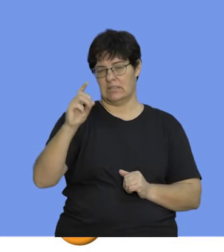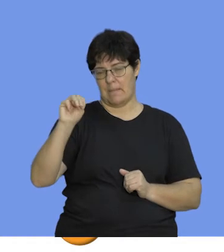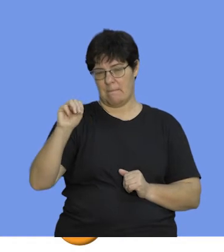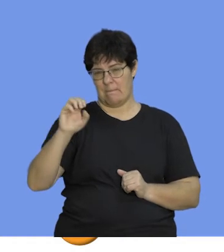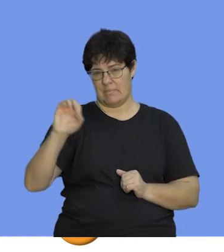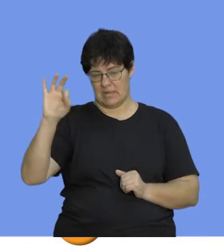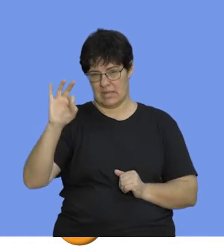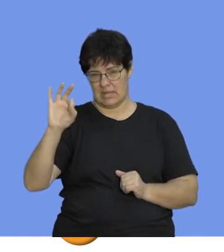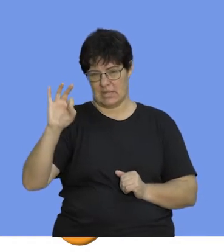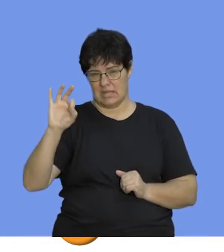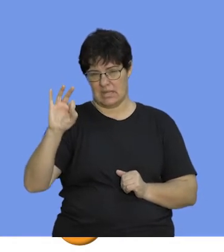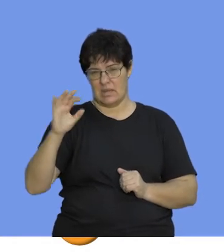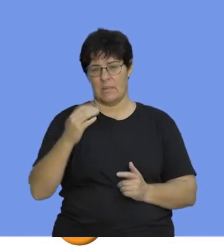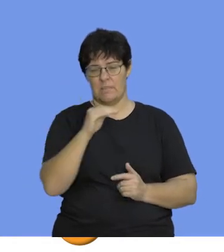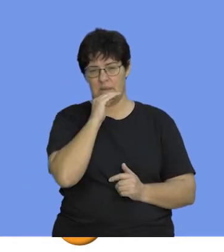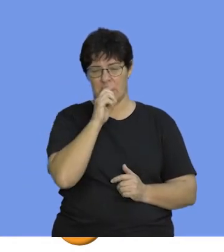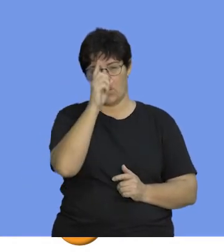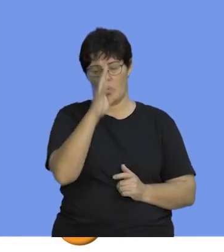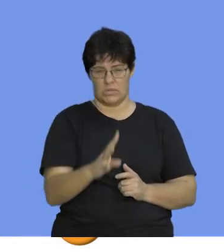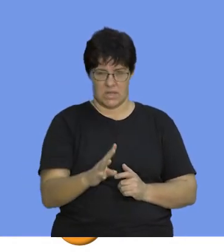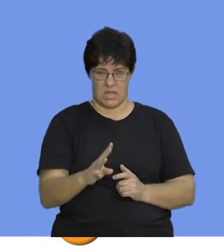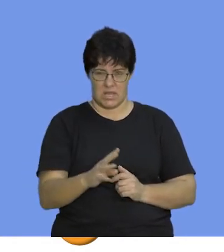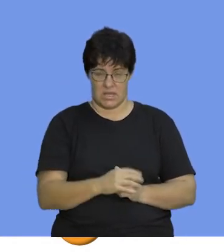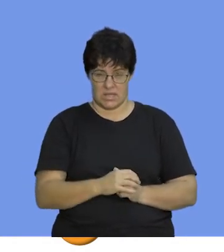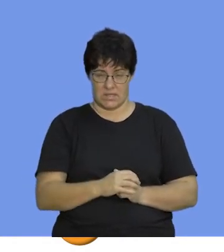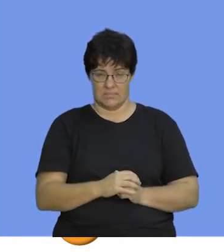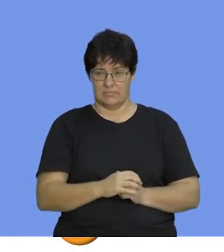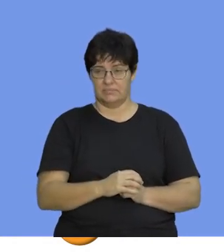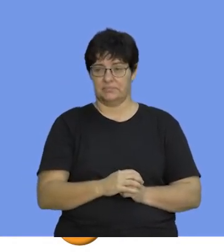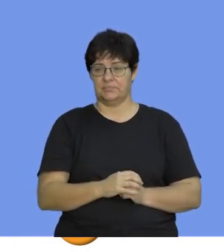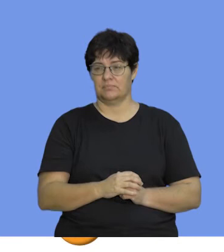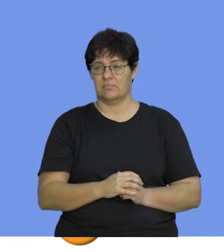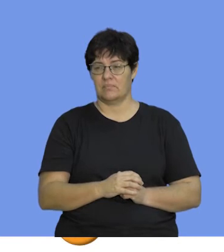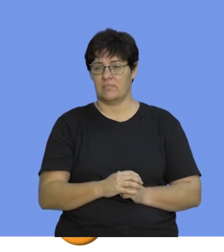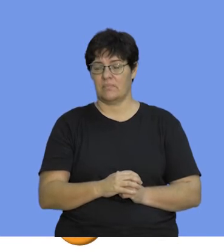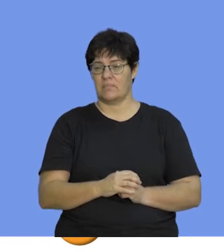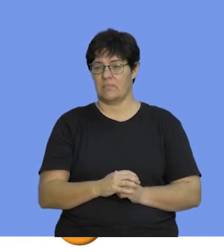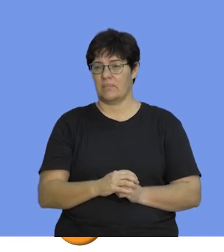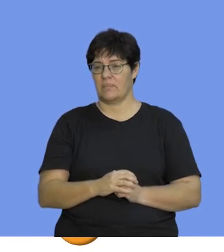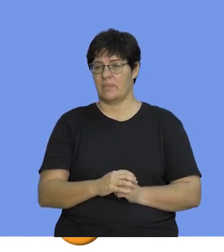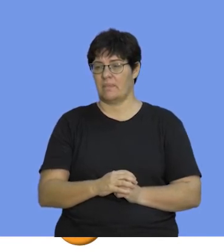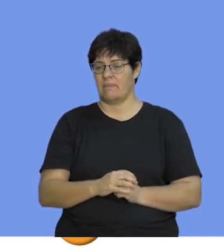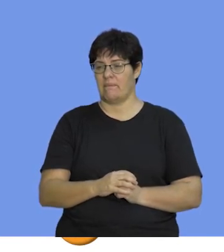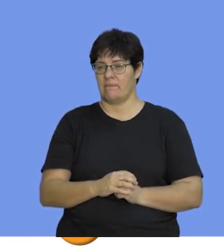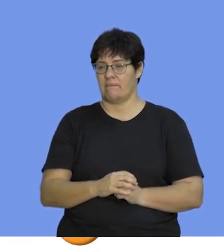tell it's the half of half a liter, which is a quarter of a cubic decimeter. So if